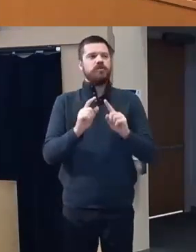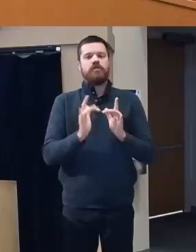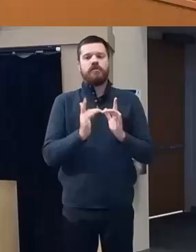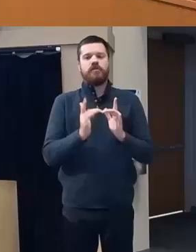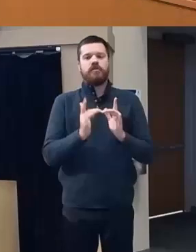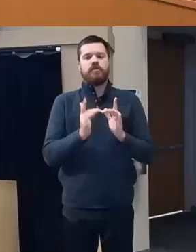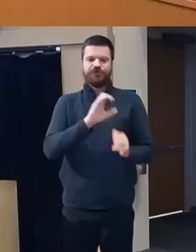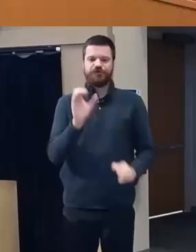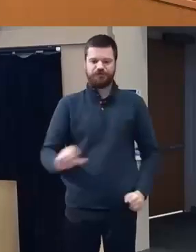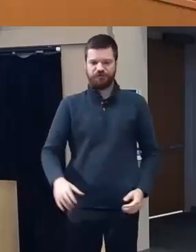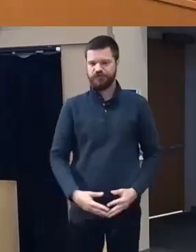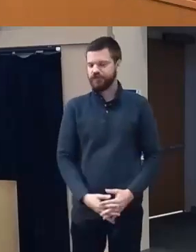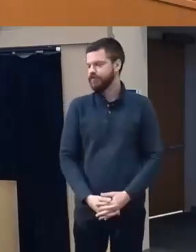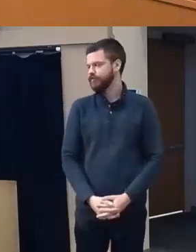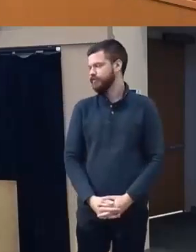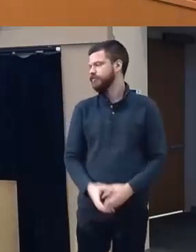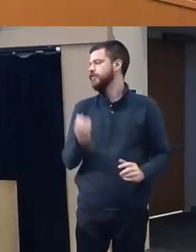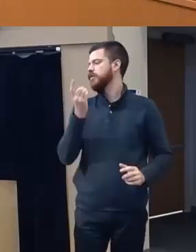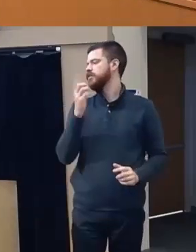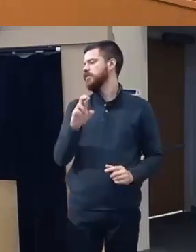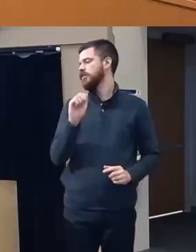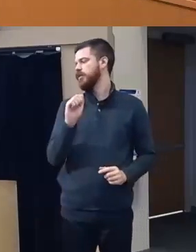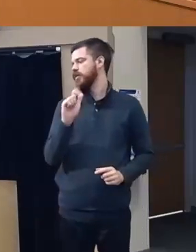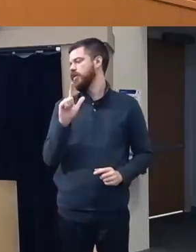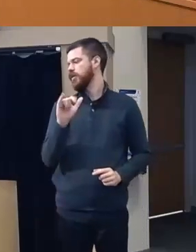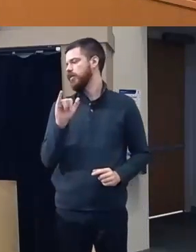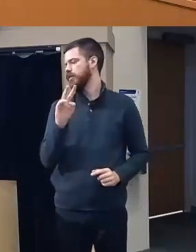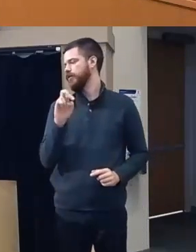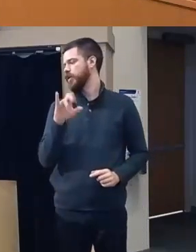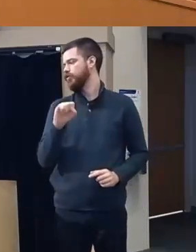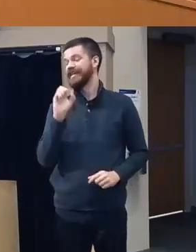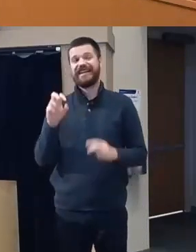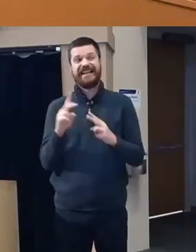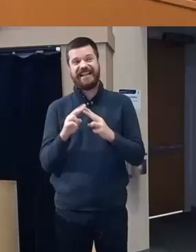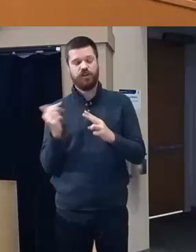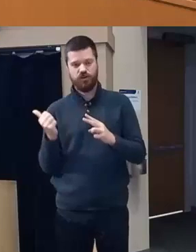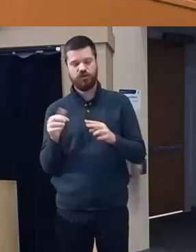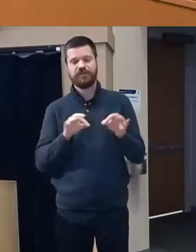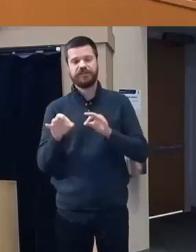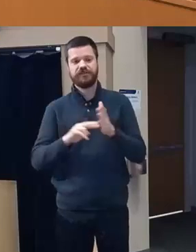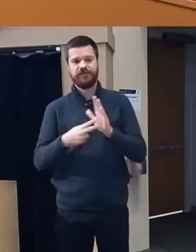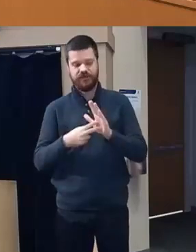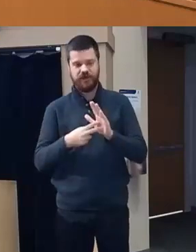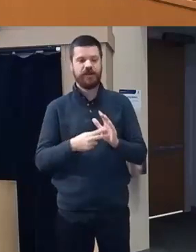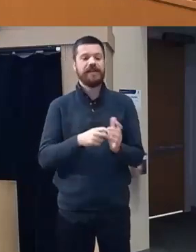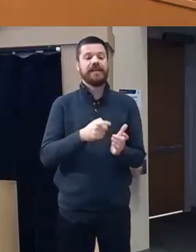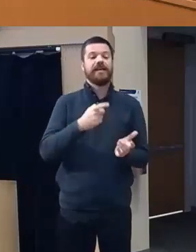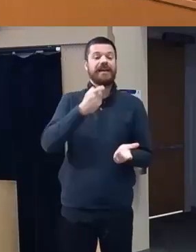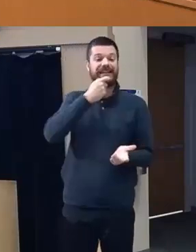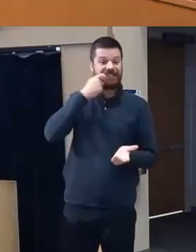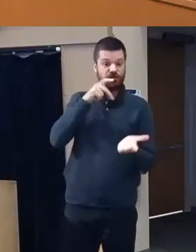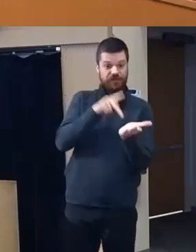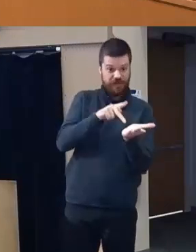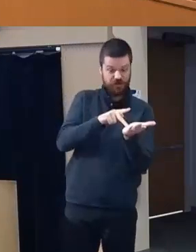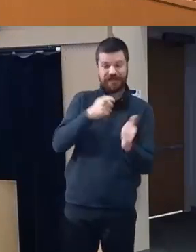online folks on Zoom. First, Dr. Oliveras asks, can either of you define the difference between addiction psychiatry